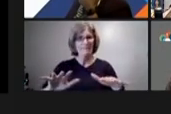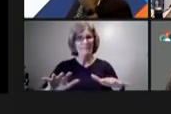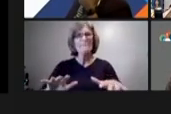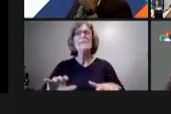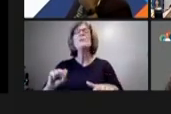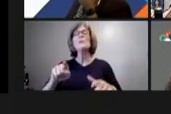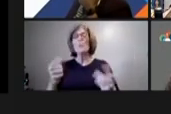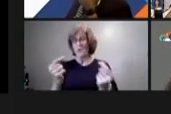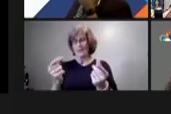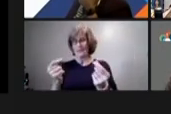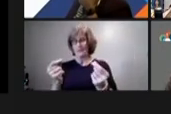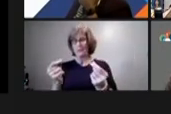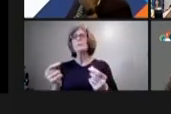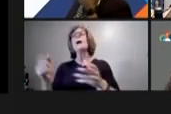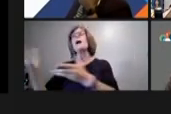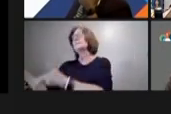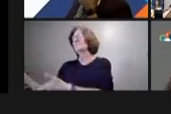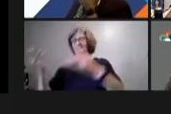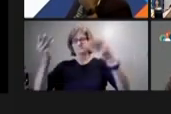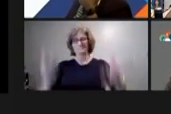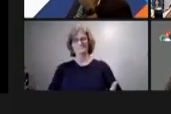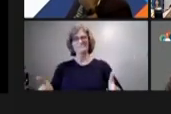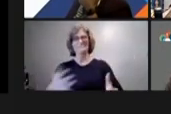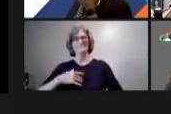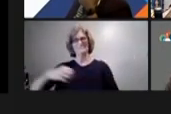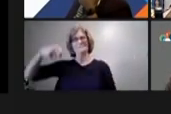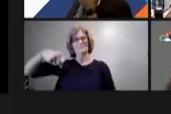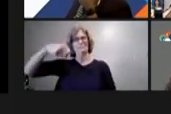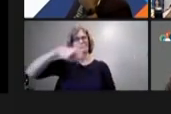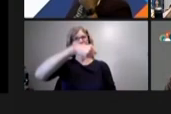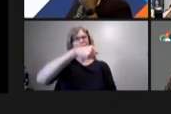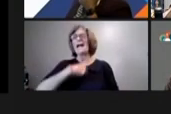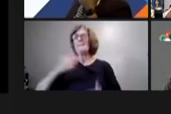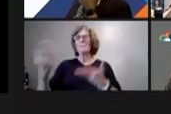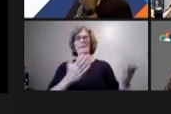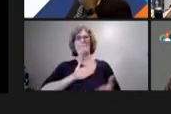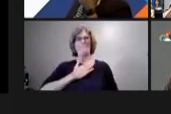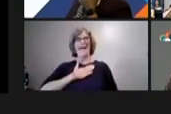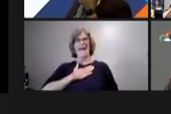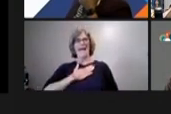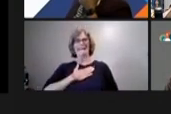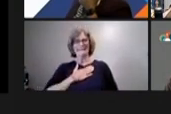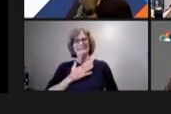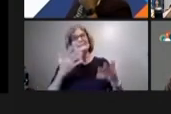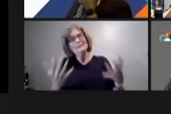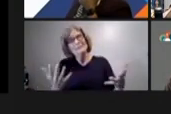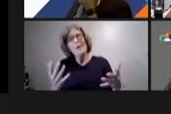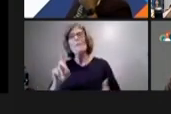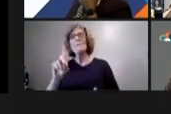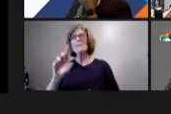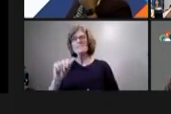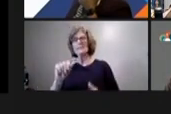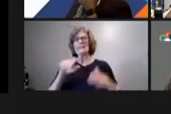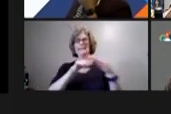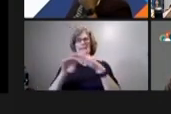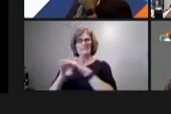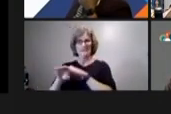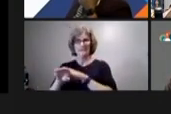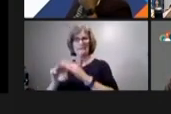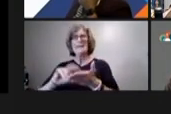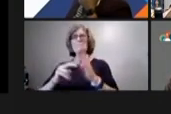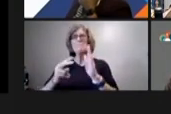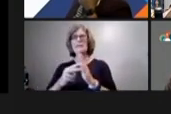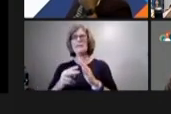alarm clock in my luggage every time I'm traveling and going to hotels. And so disability accessibility is about responding